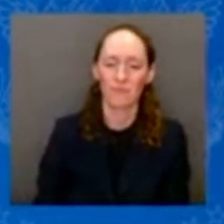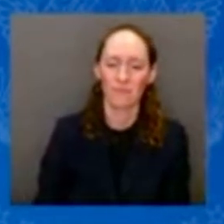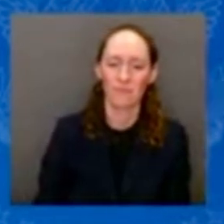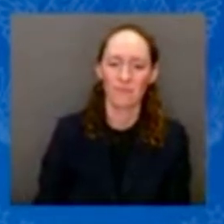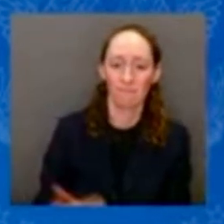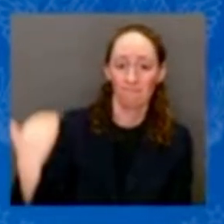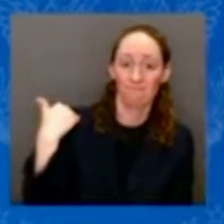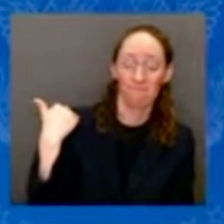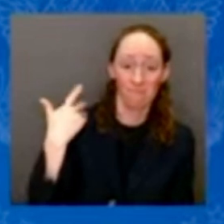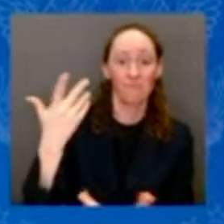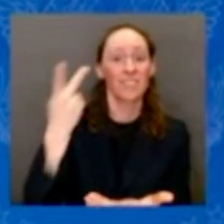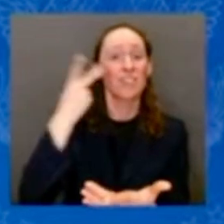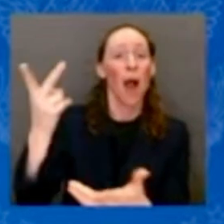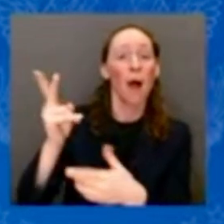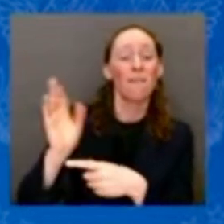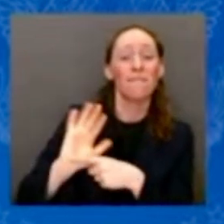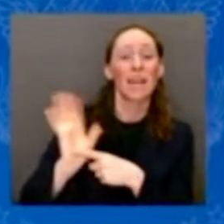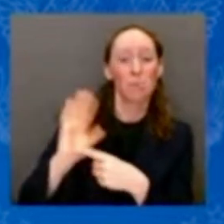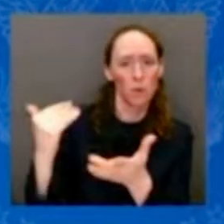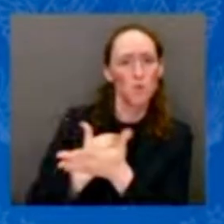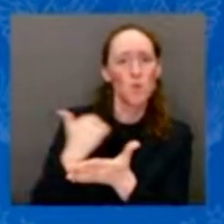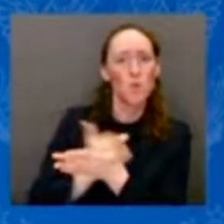family made history at the Oscars.